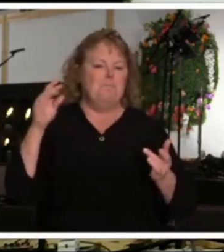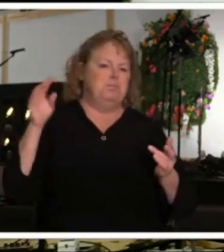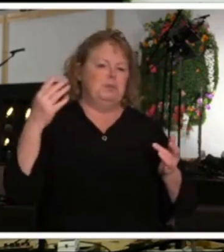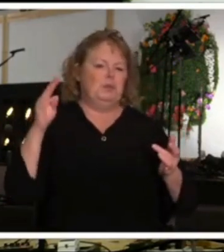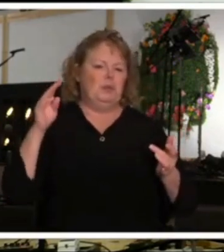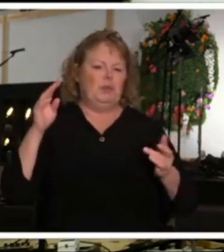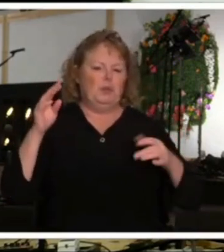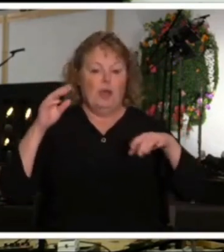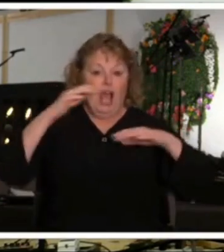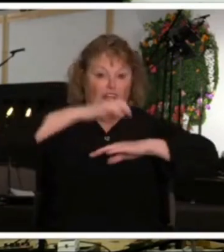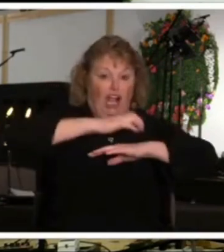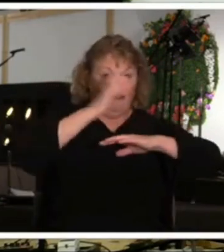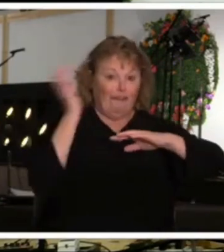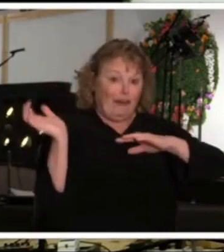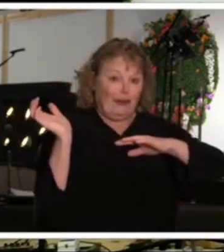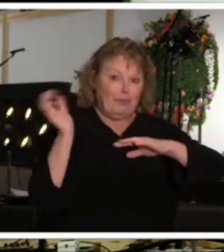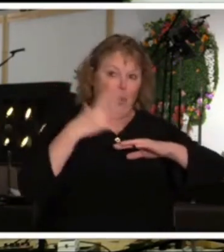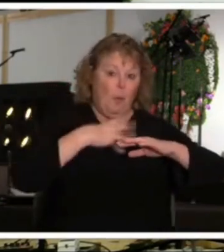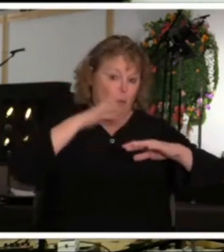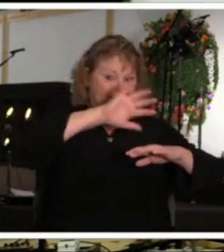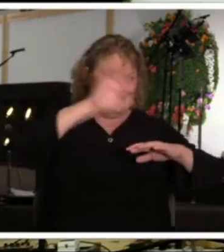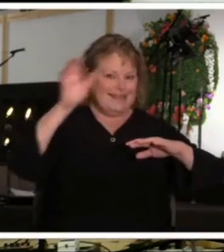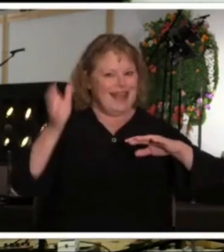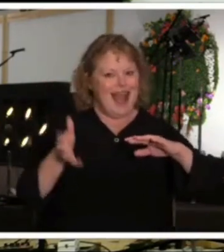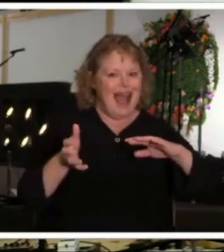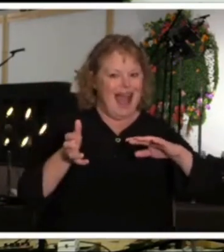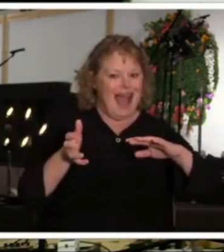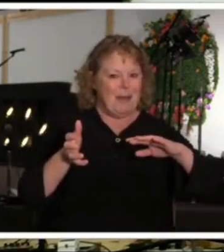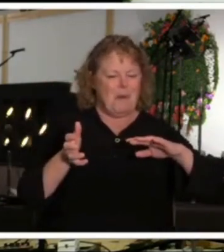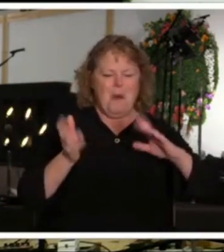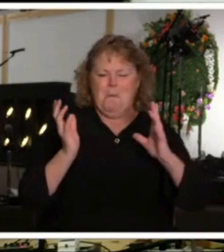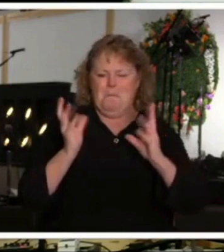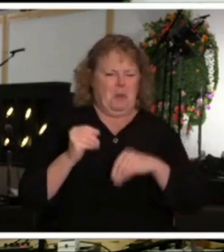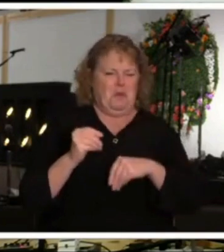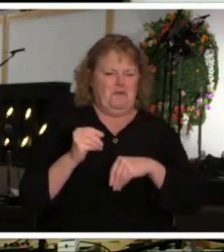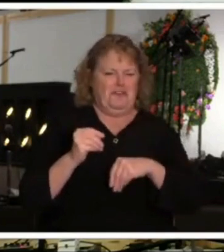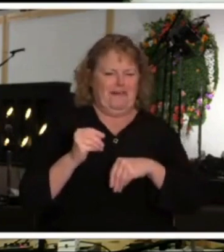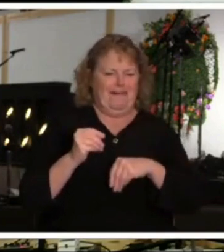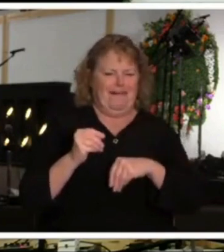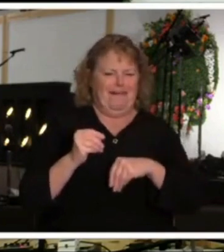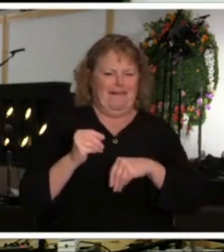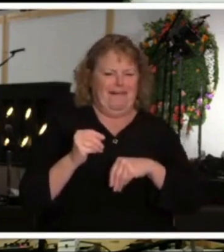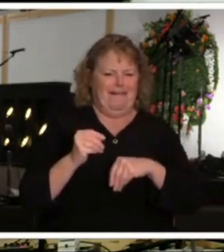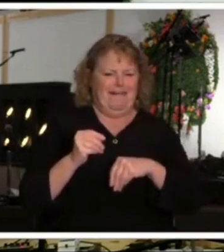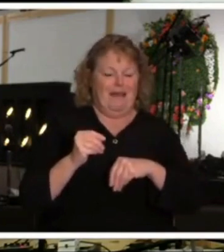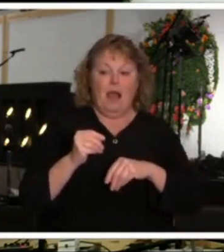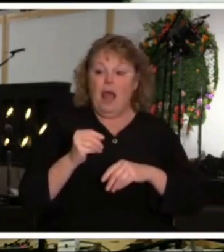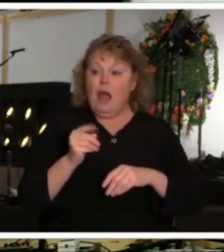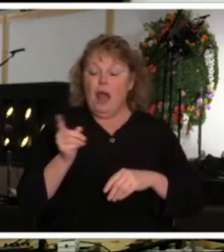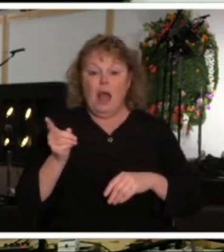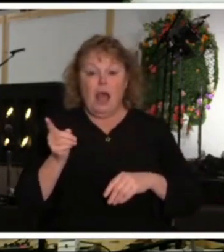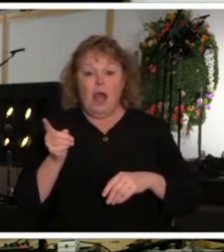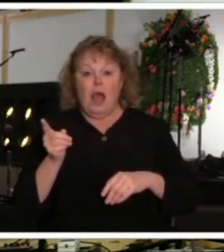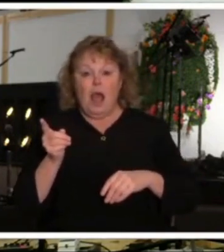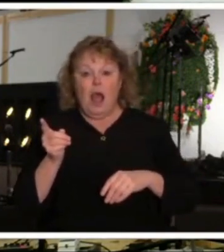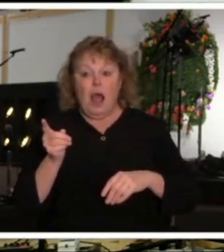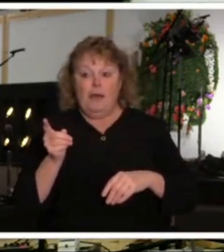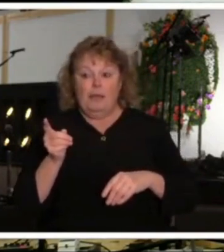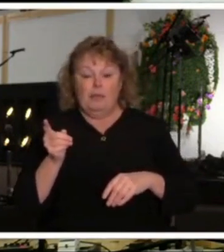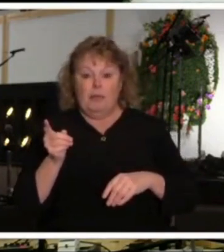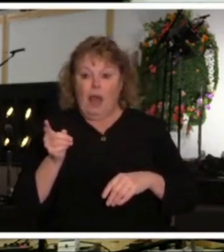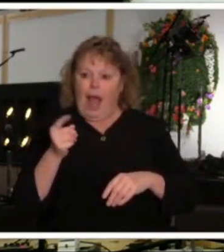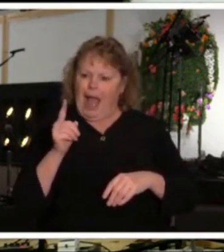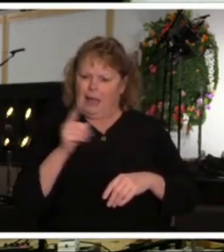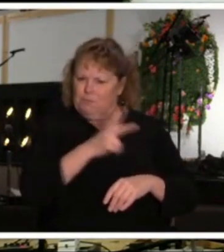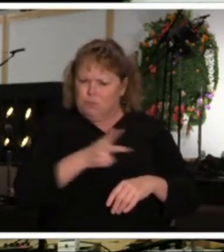coupe, and it had the white walls with the spoke rims on it. It was pretty. The man driving the car, it looked smooth, so I went to him, and I was like, what's up with